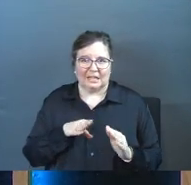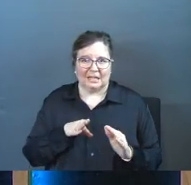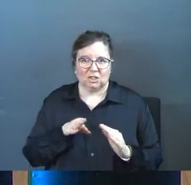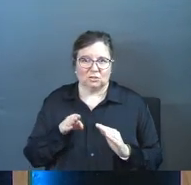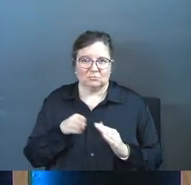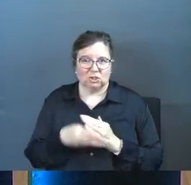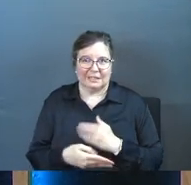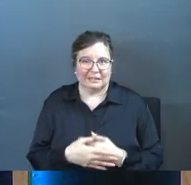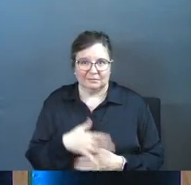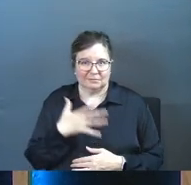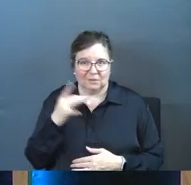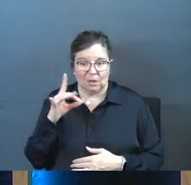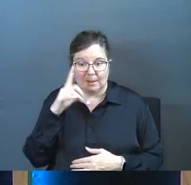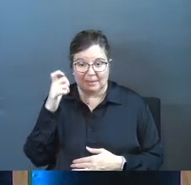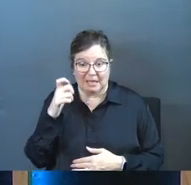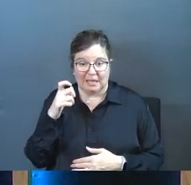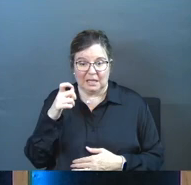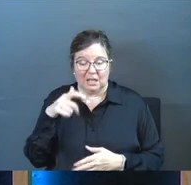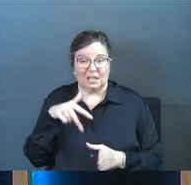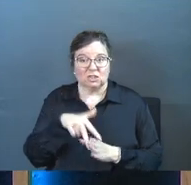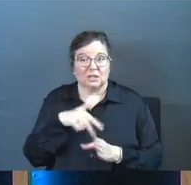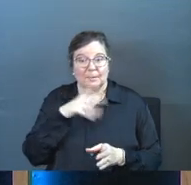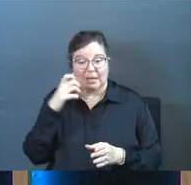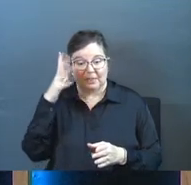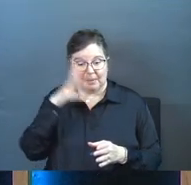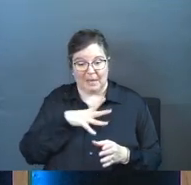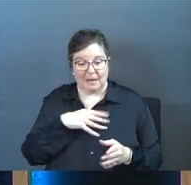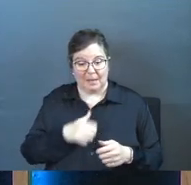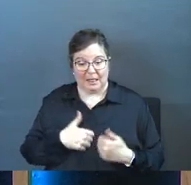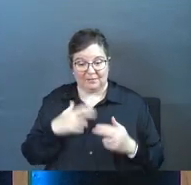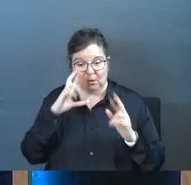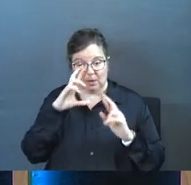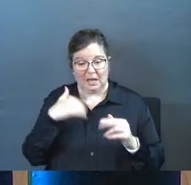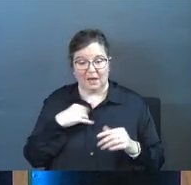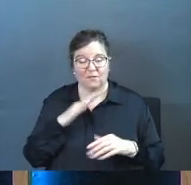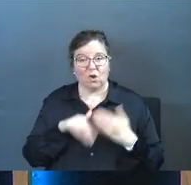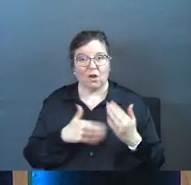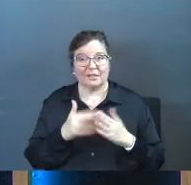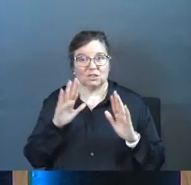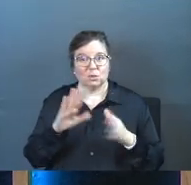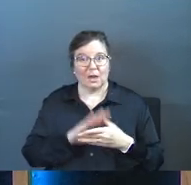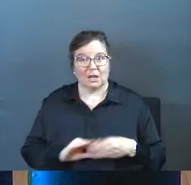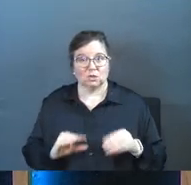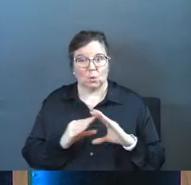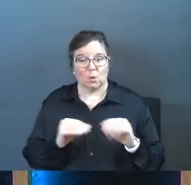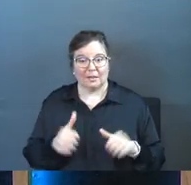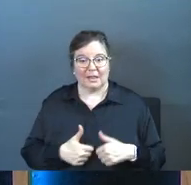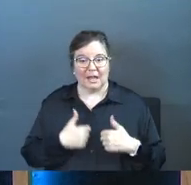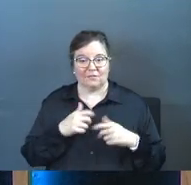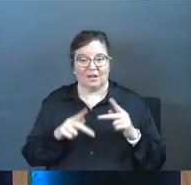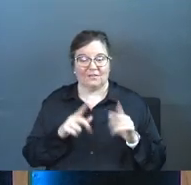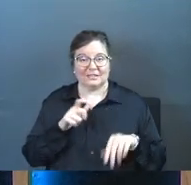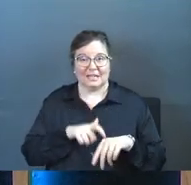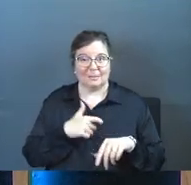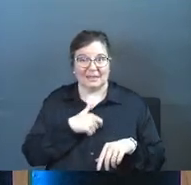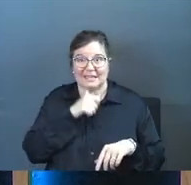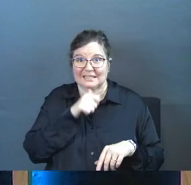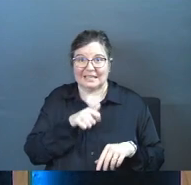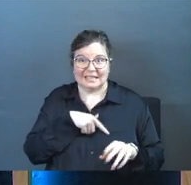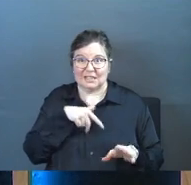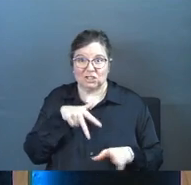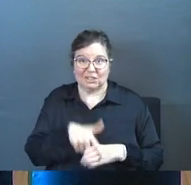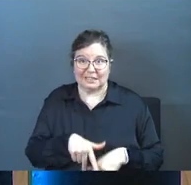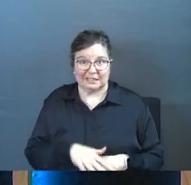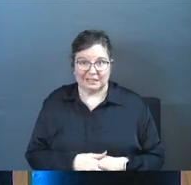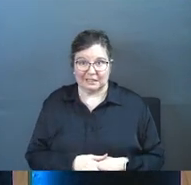cheated. Because the men in my life that I respect have all these great stories in their life of times that they didn't get